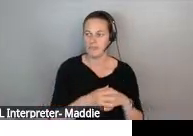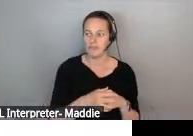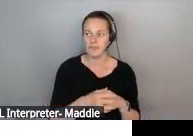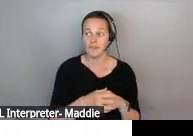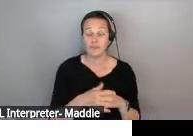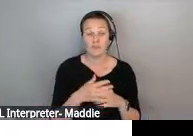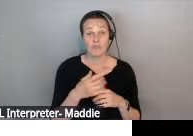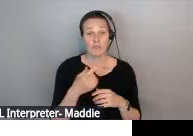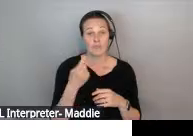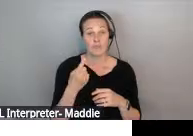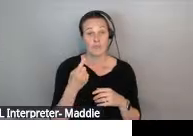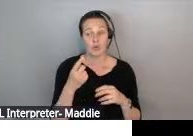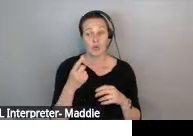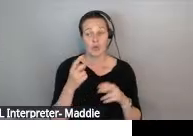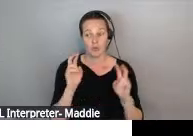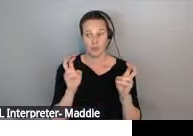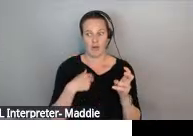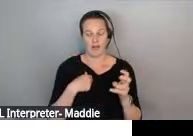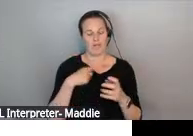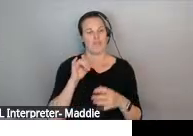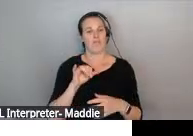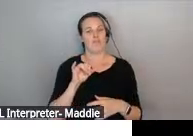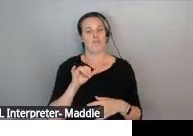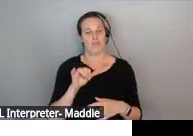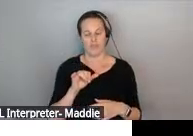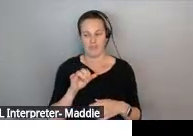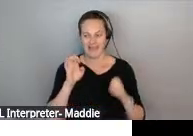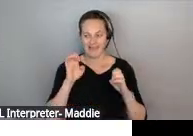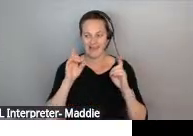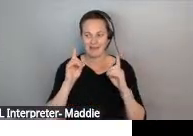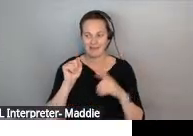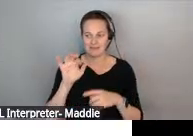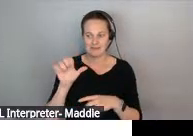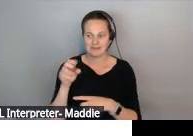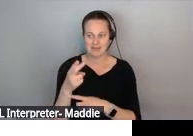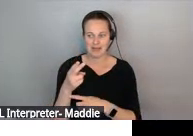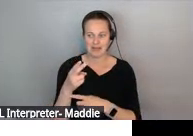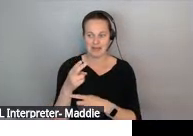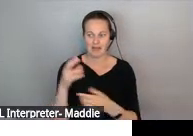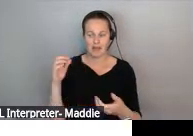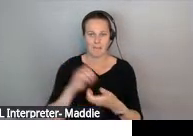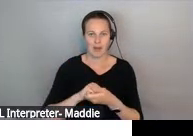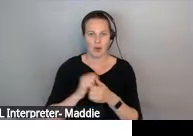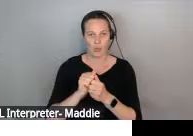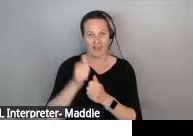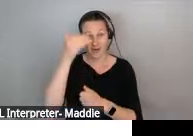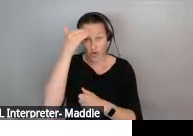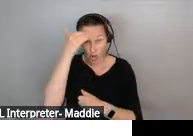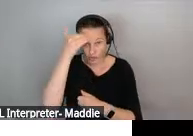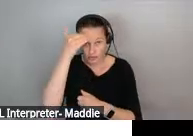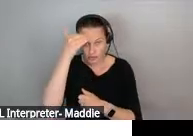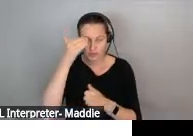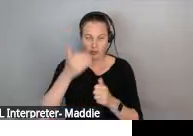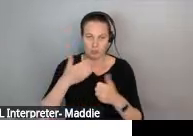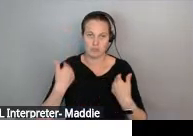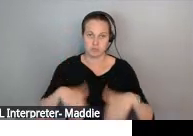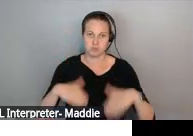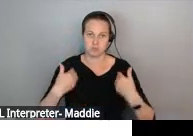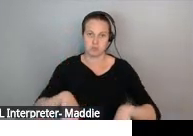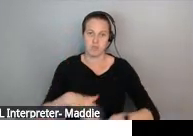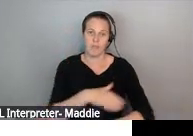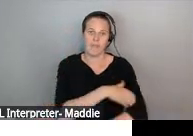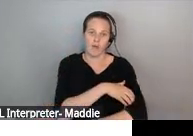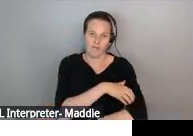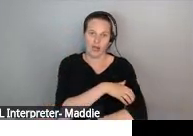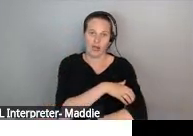impactful. It is EdTech paired with knowledge is when it is most powerful. So we want to try